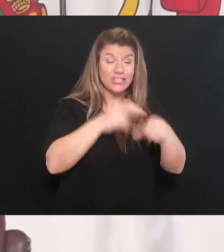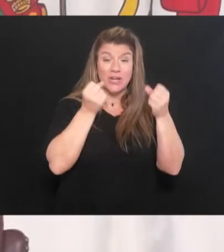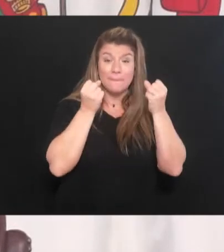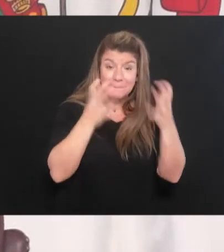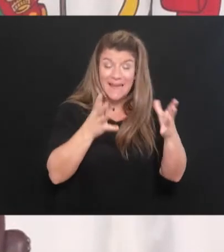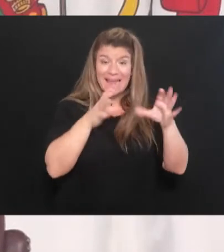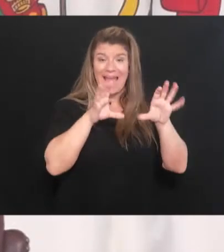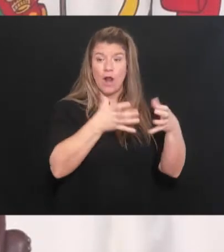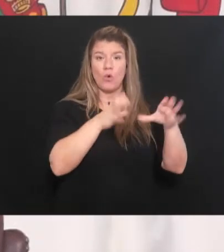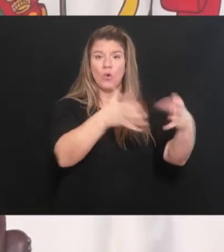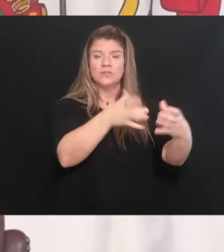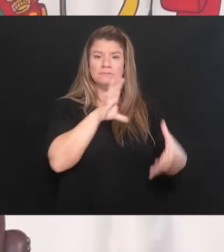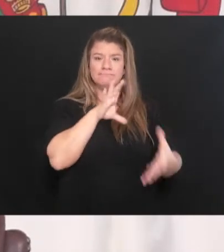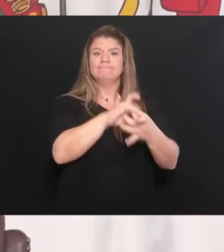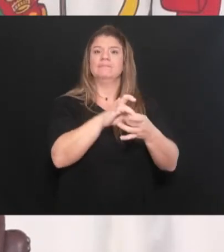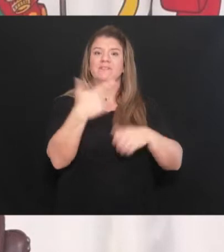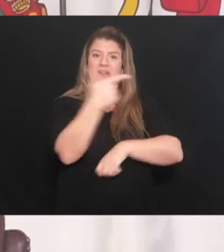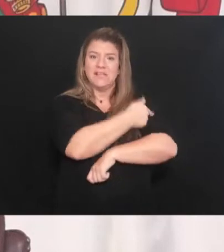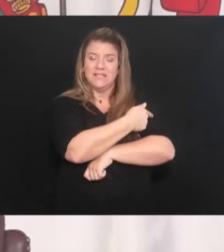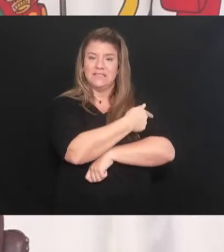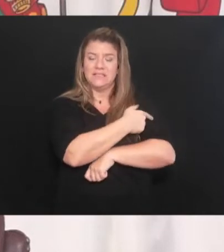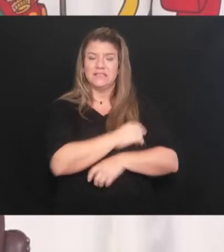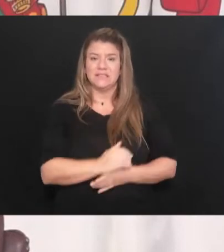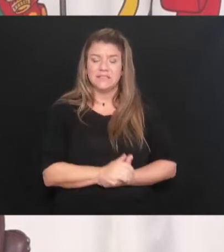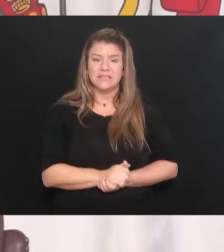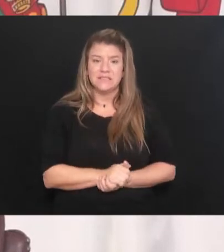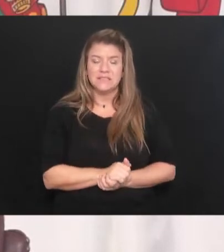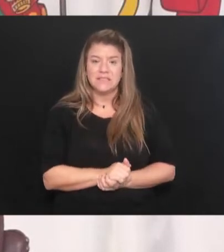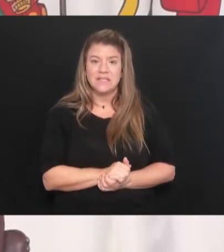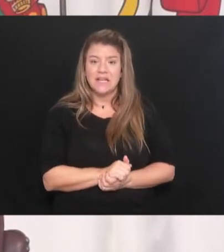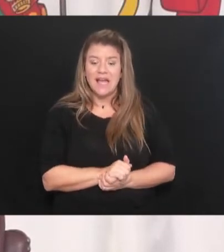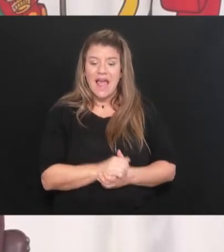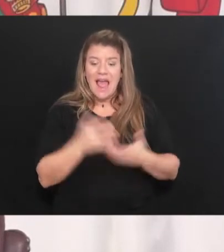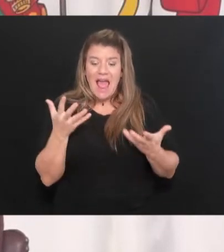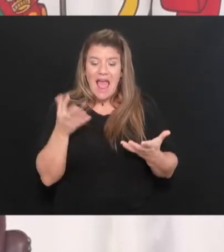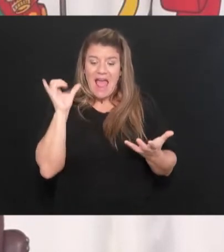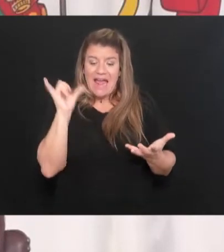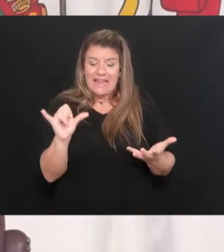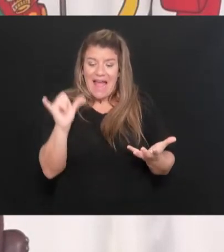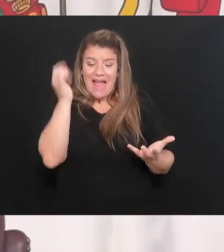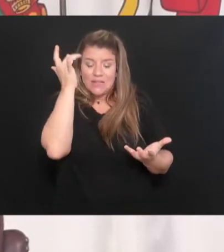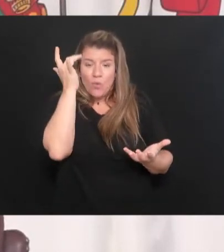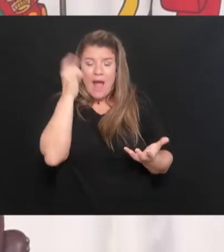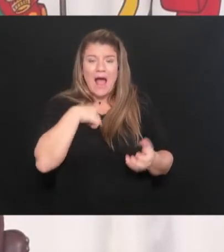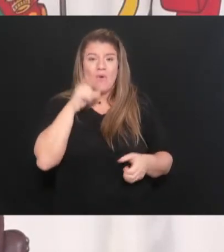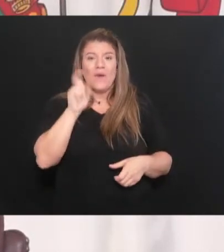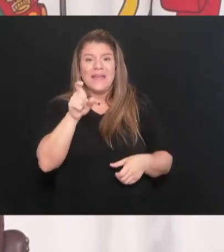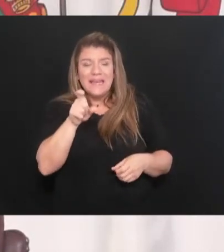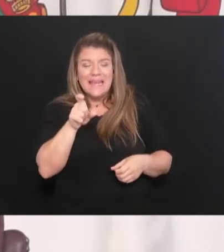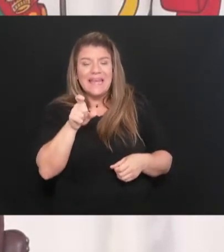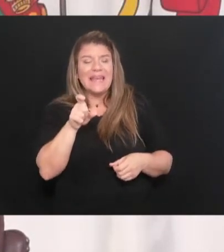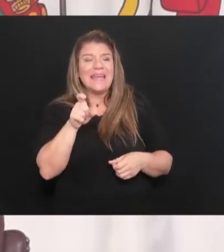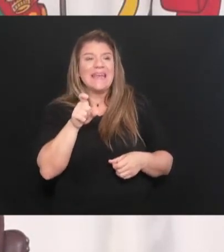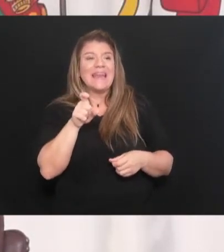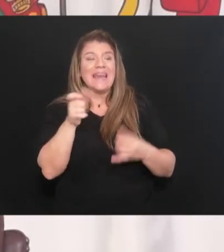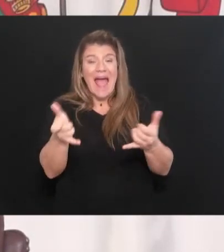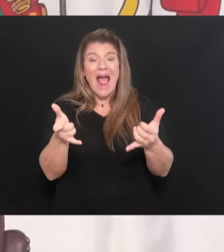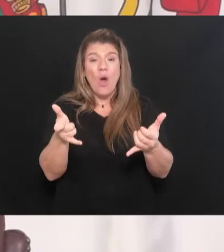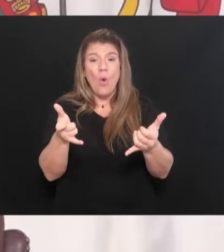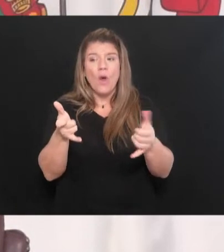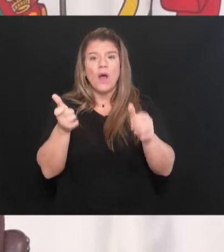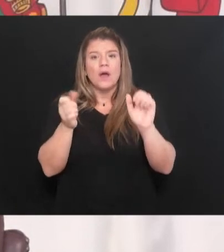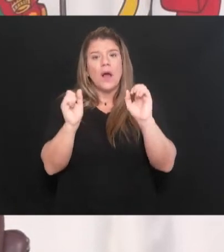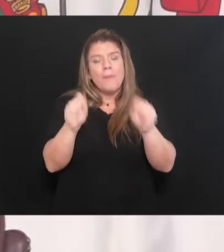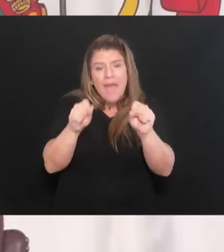regard to these vaccines. You know, and absolutely that's why we need, the whole key is we need now to be